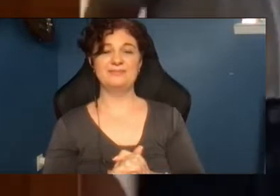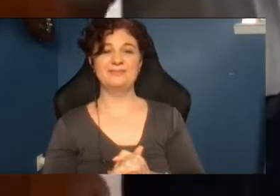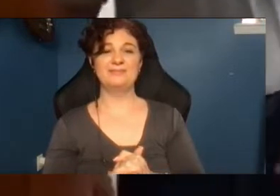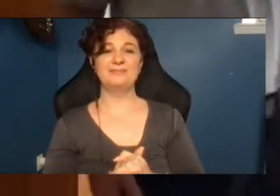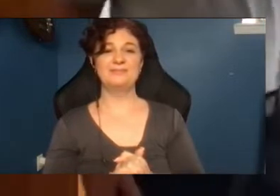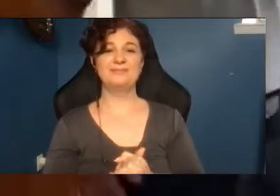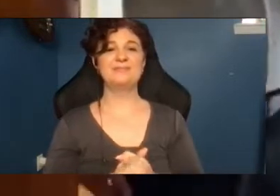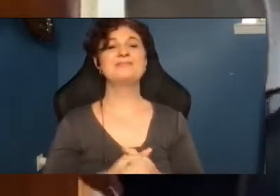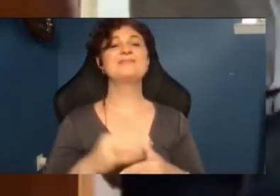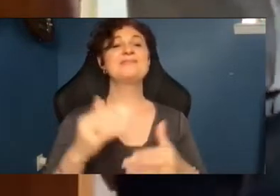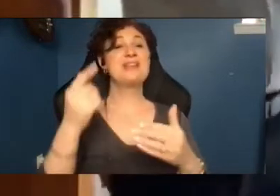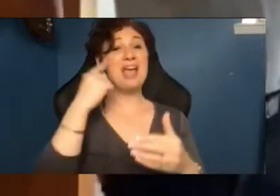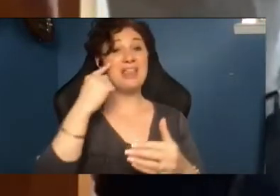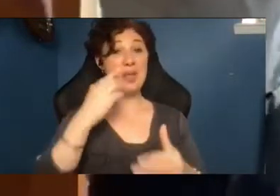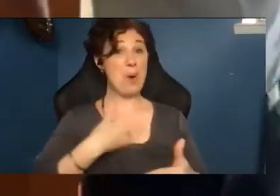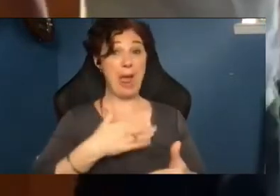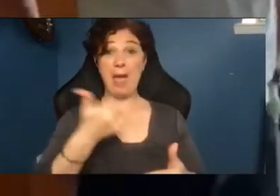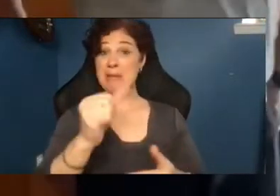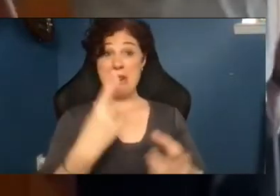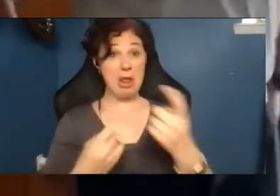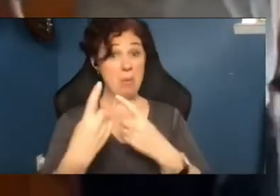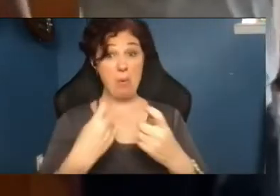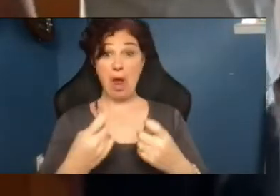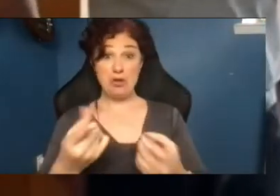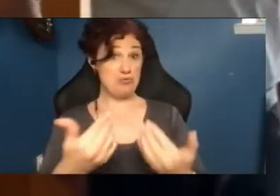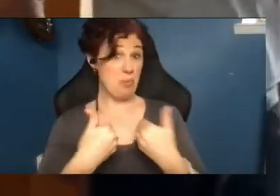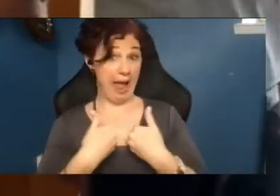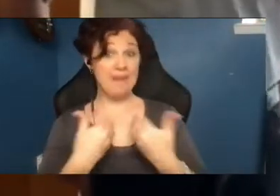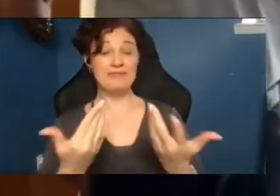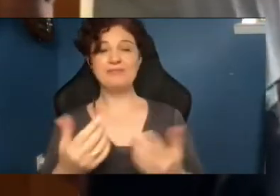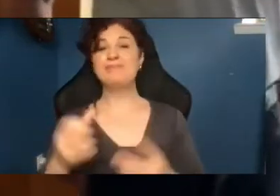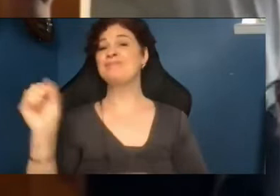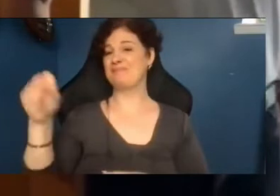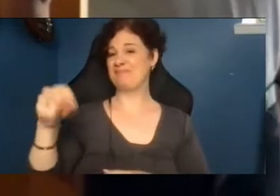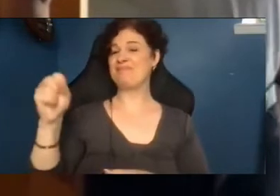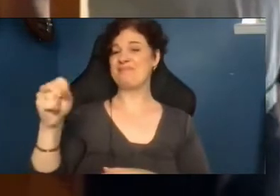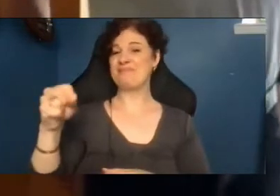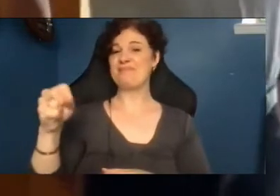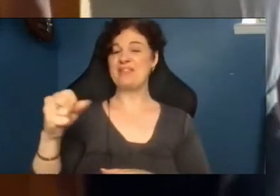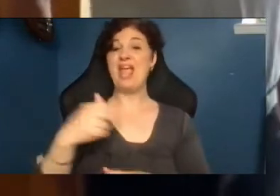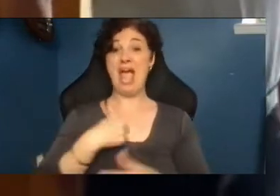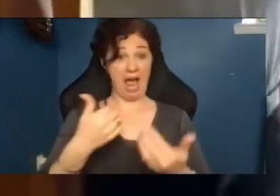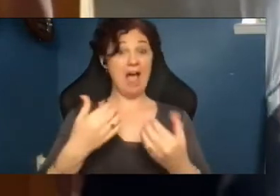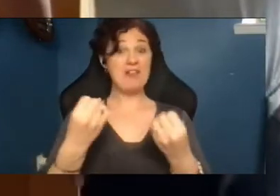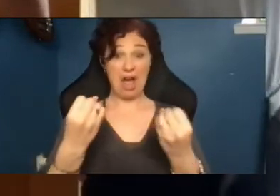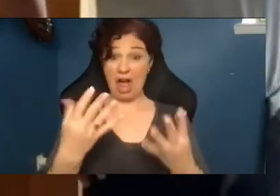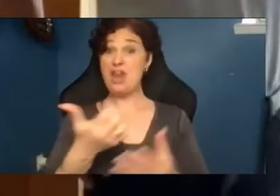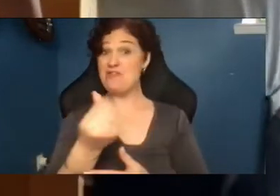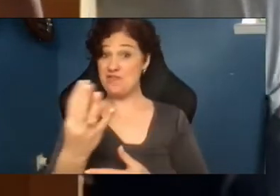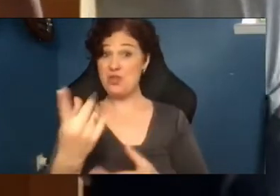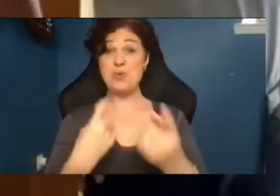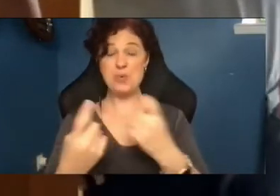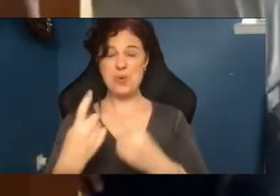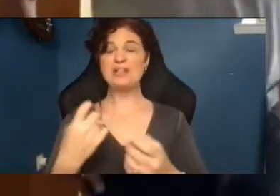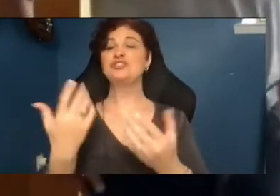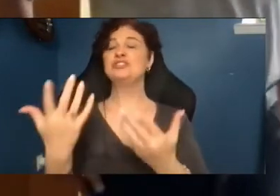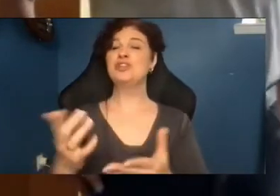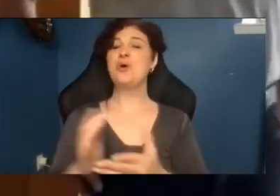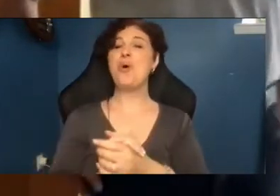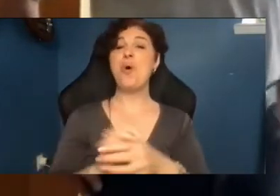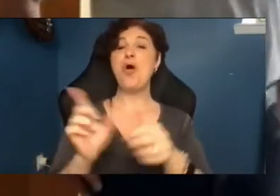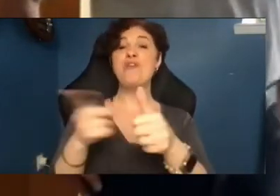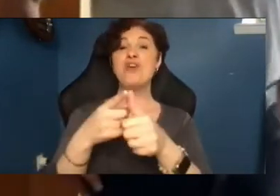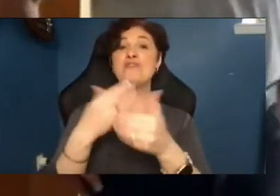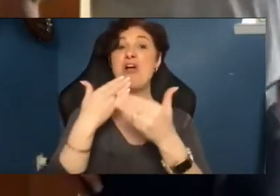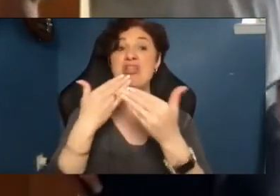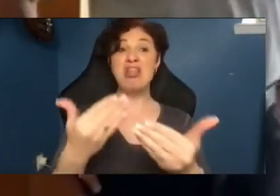All right, Mr. Krauss, I think we're happy to entertain any questions anybody might have. Yeah, I've gotten quite a few questions. So first